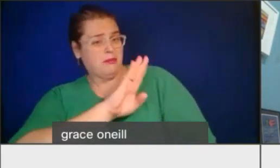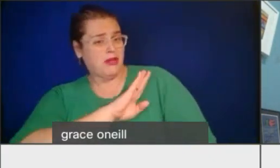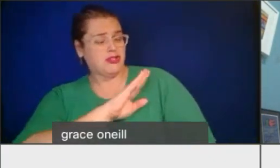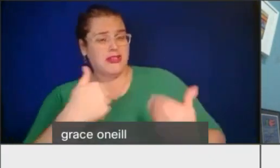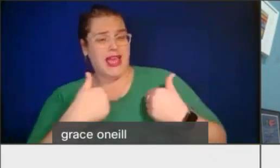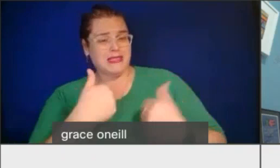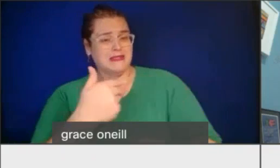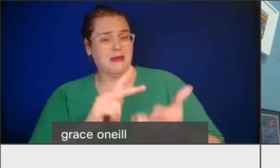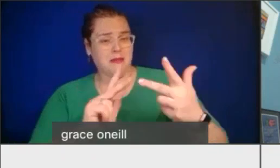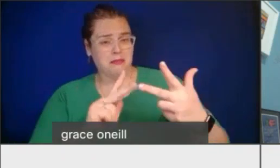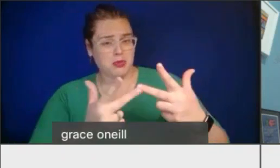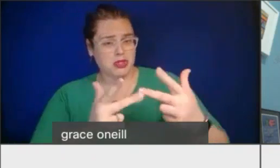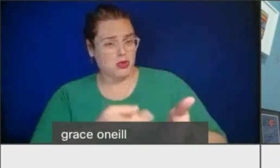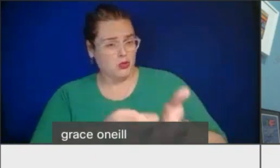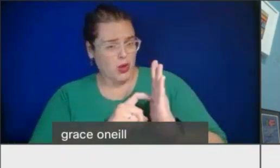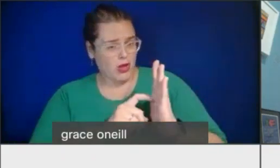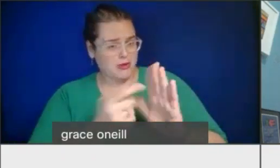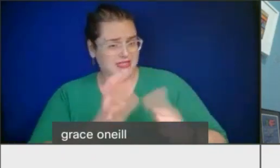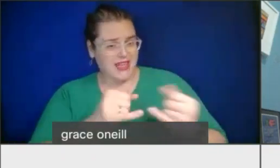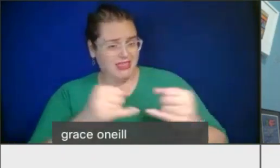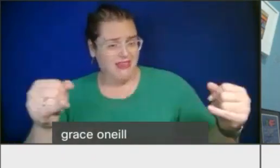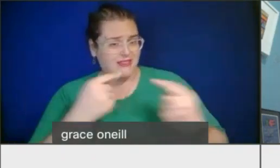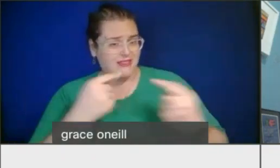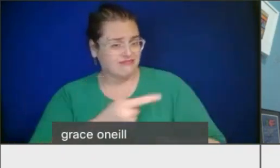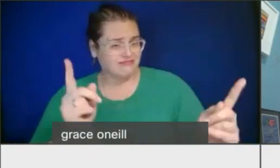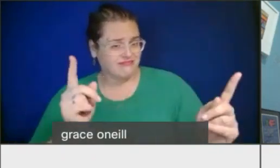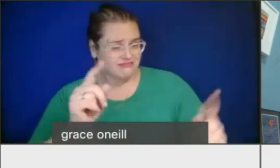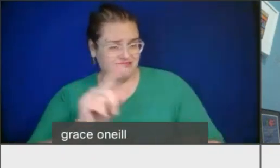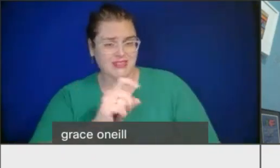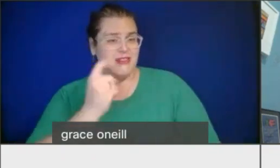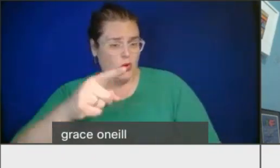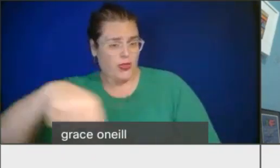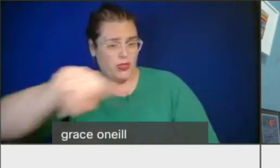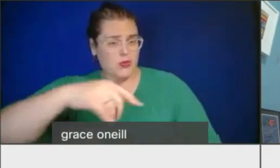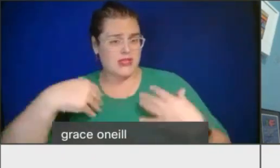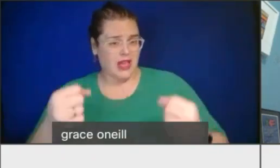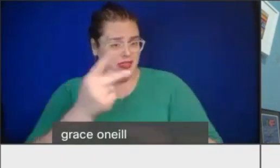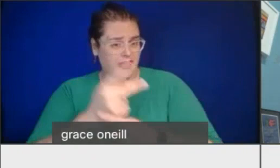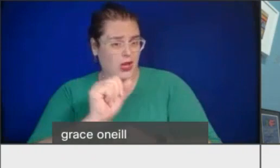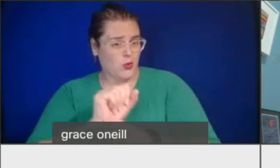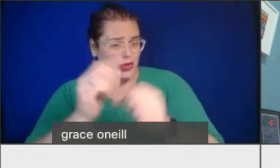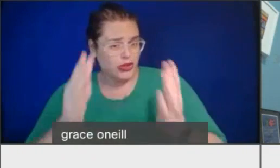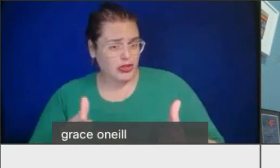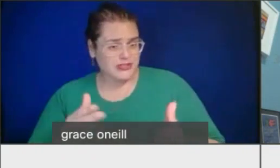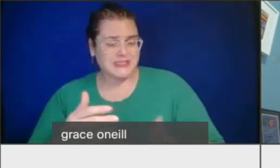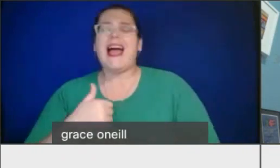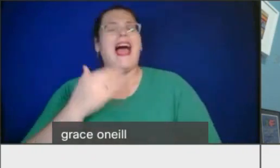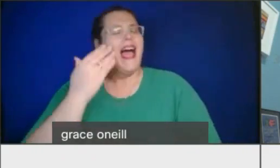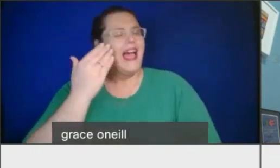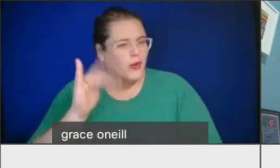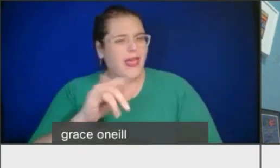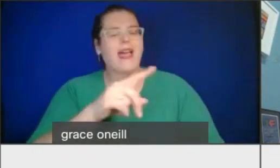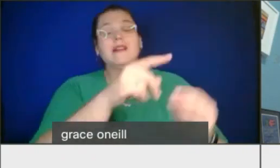Perhaps DC Health knows so far. I know that there's been discussion of this, but I'm not aware because I know